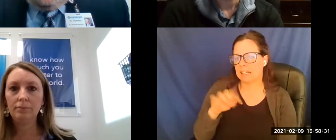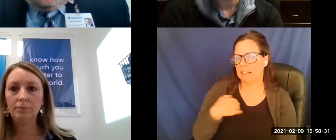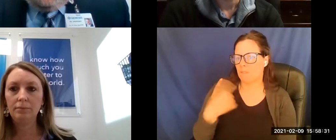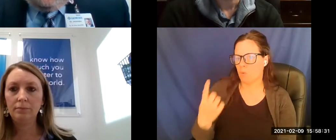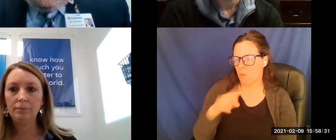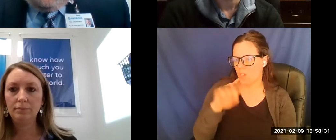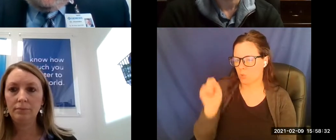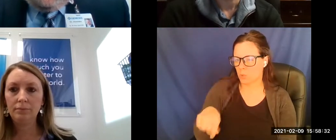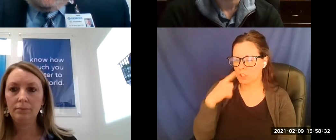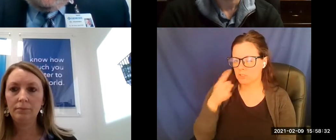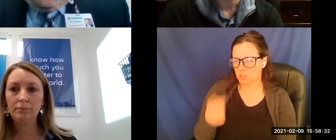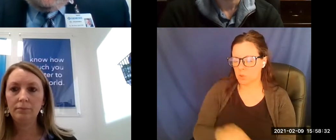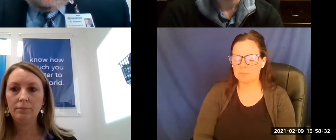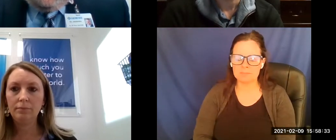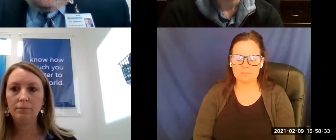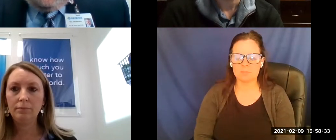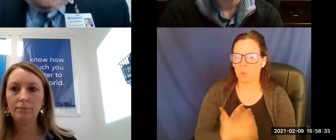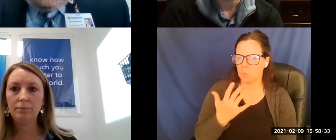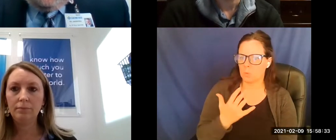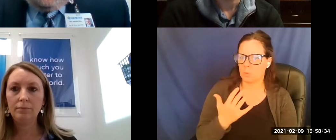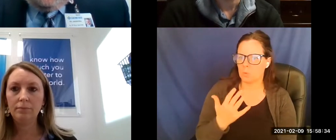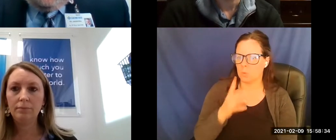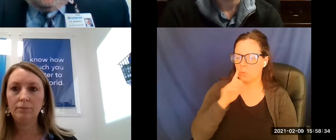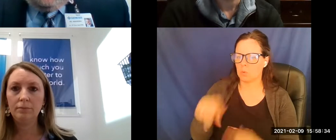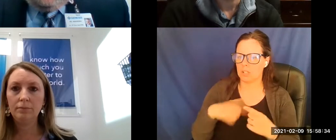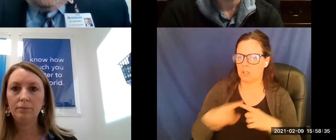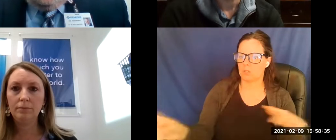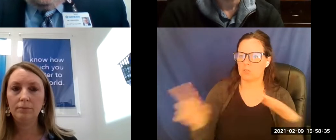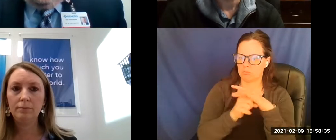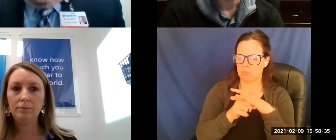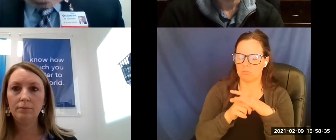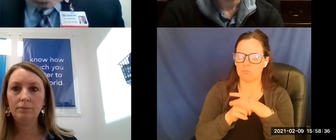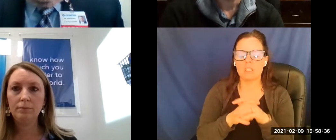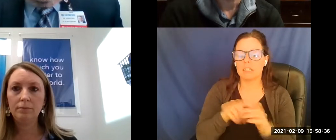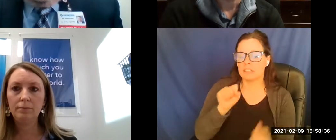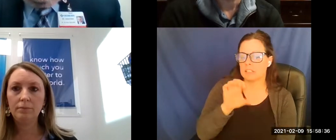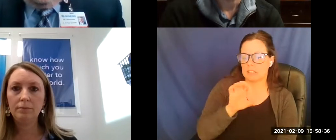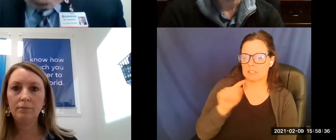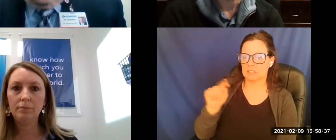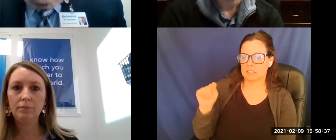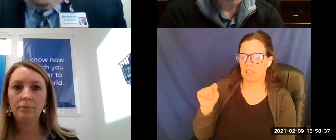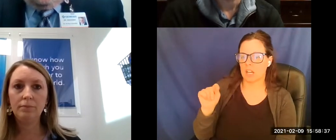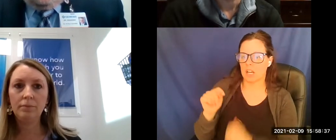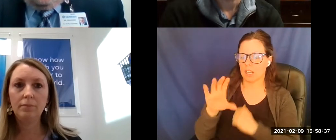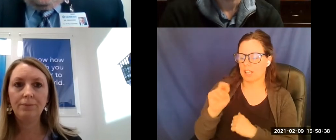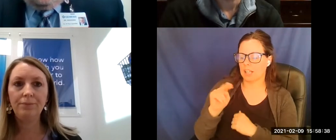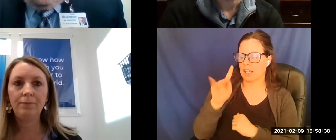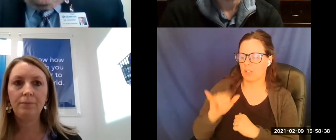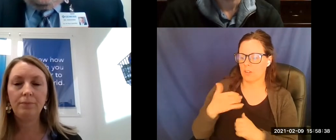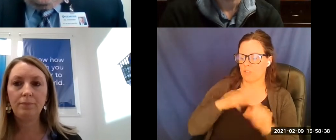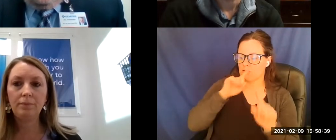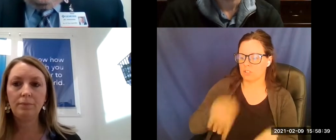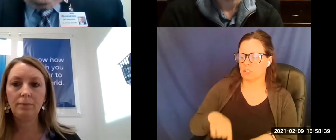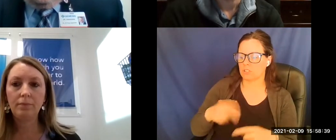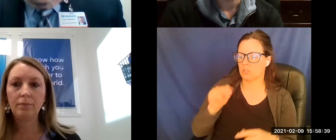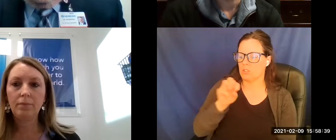here for you. I'll wait when you jump on. Does the Scott County Health Department have a reaction to the news that Governor